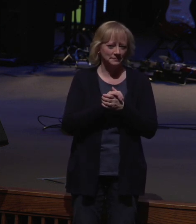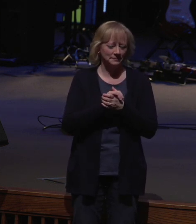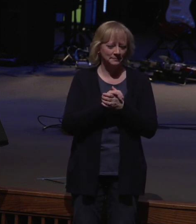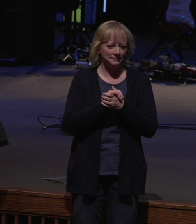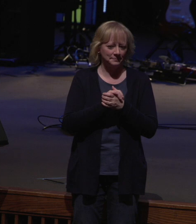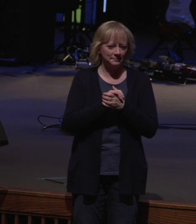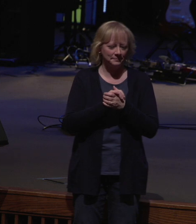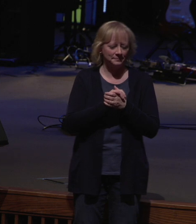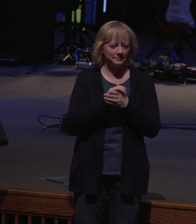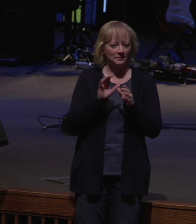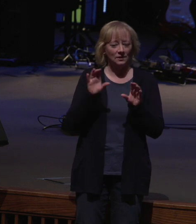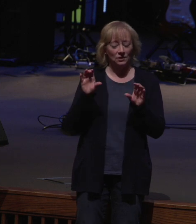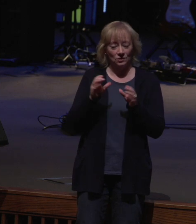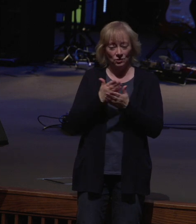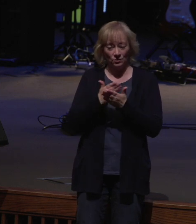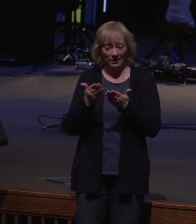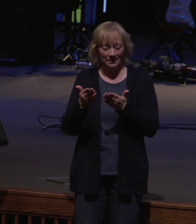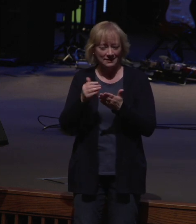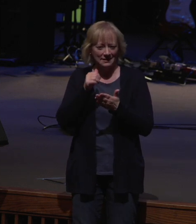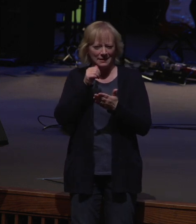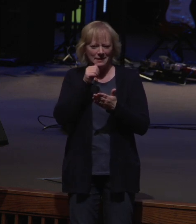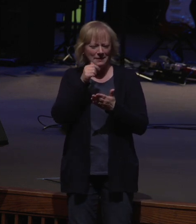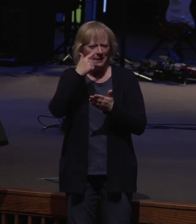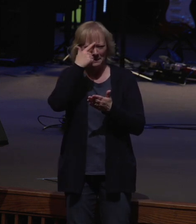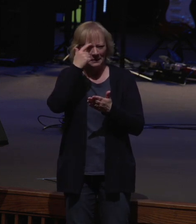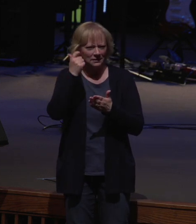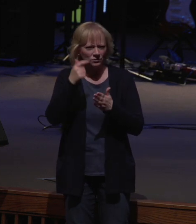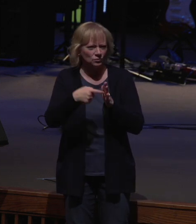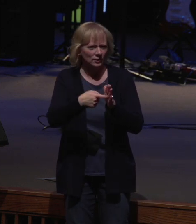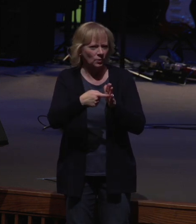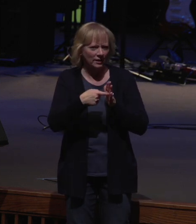To do these things, not because you're required to,